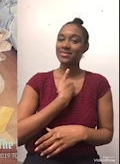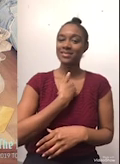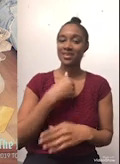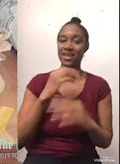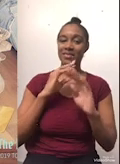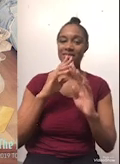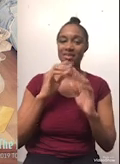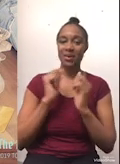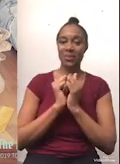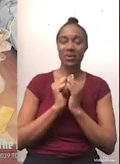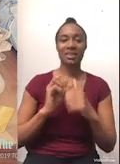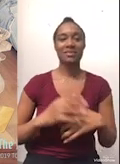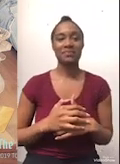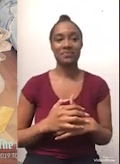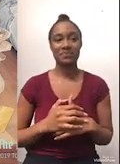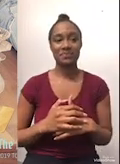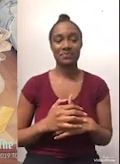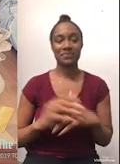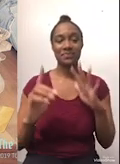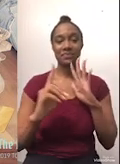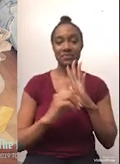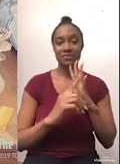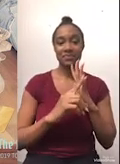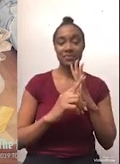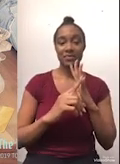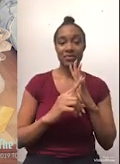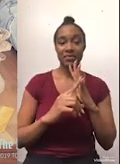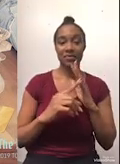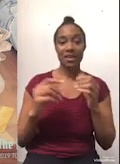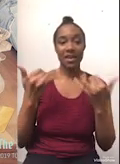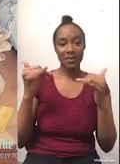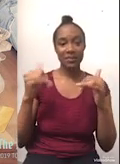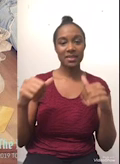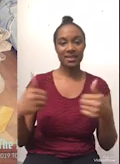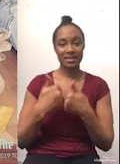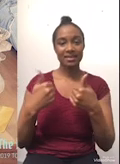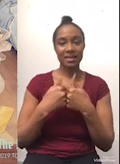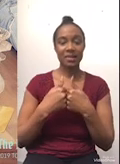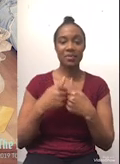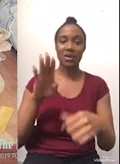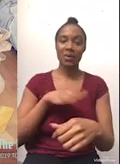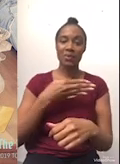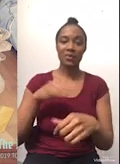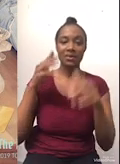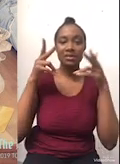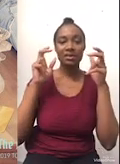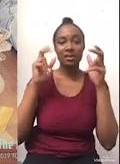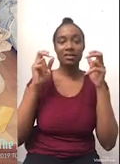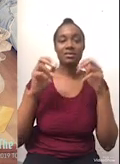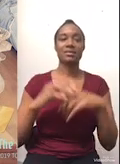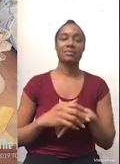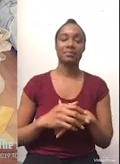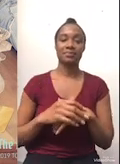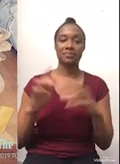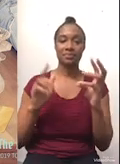Pito, I usually play games or listen to music to deal with stress. Sunyeol, I get up early